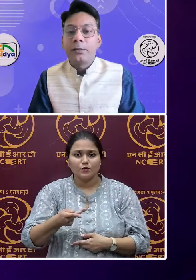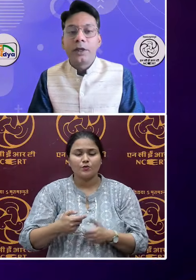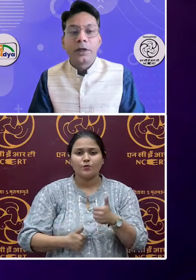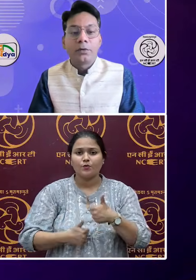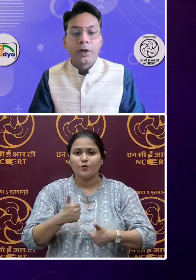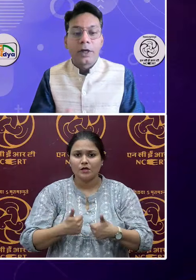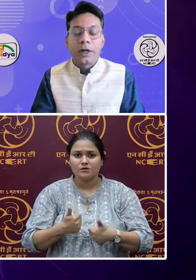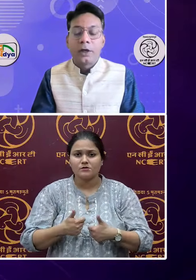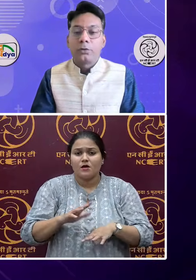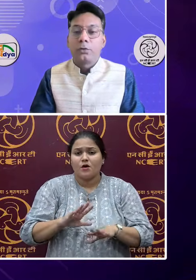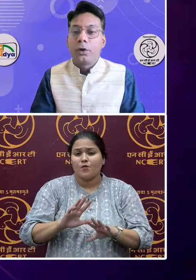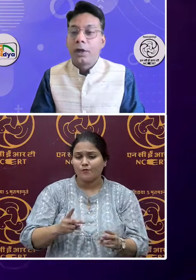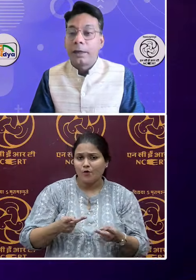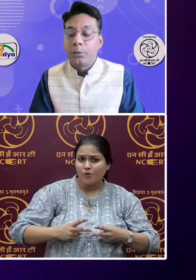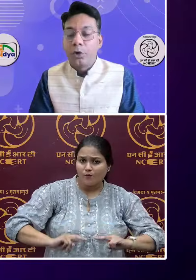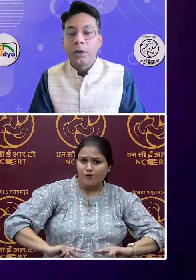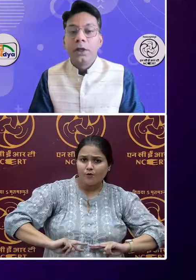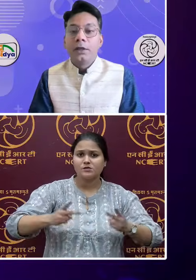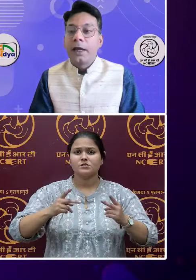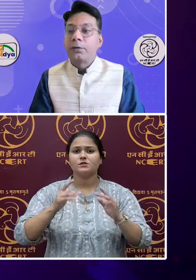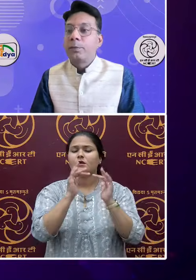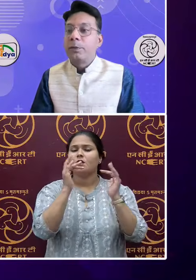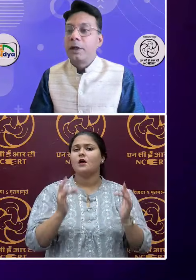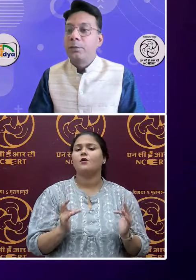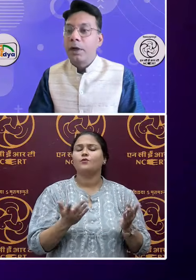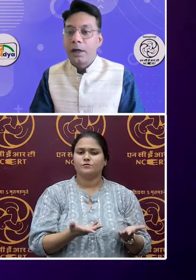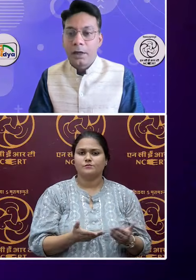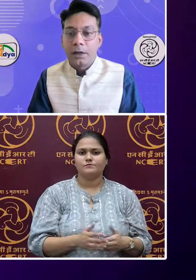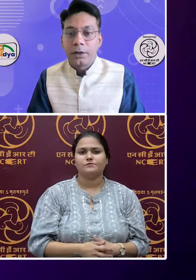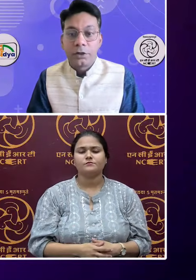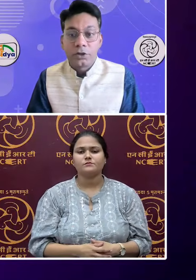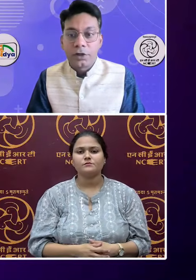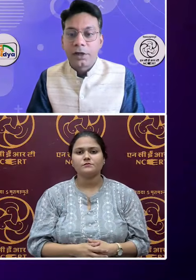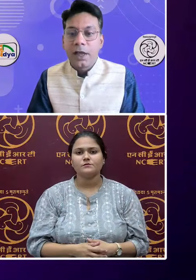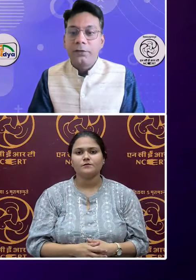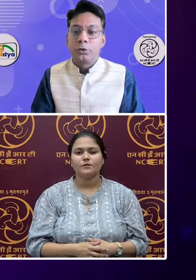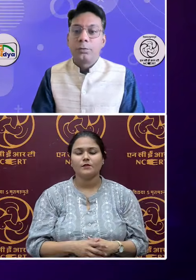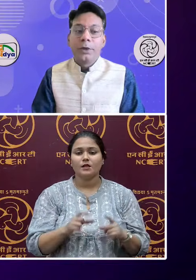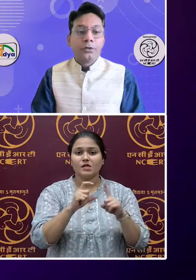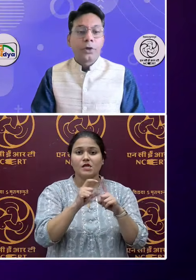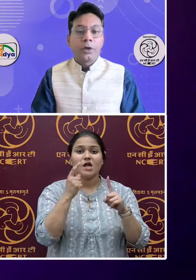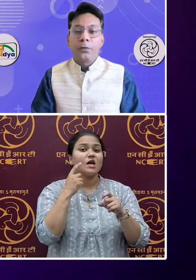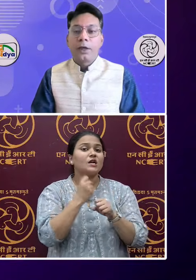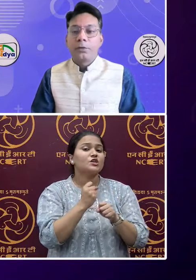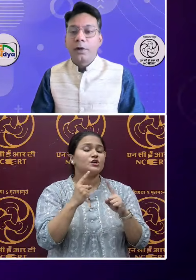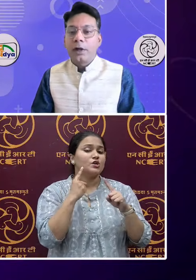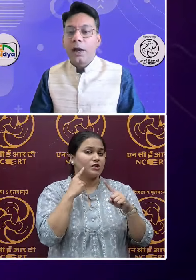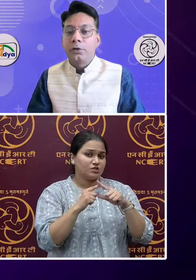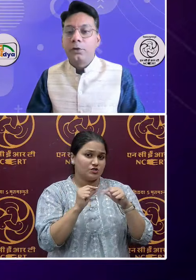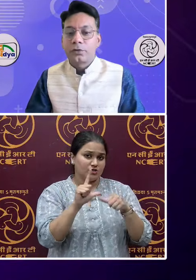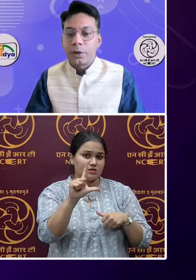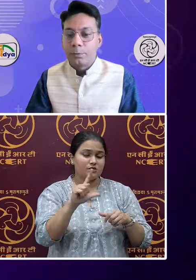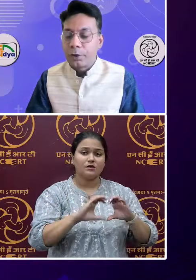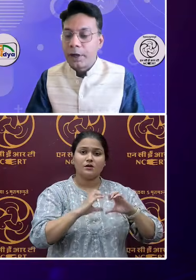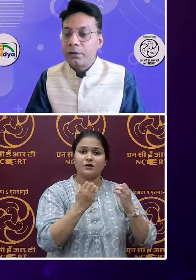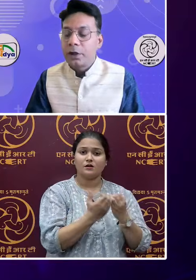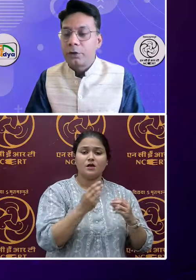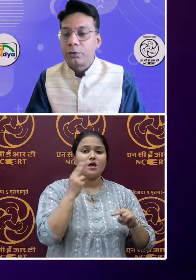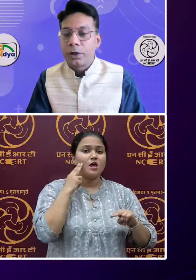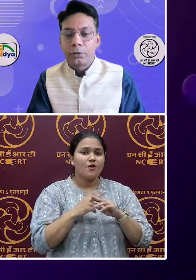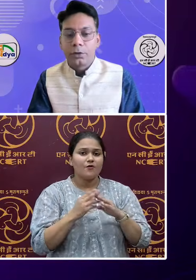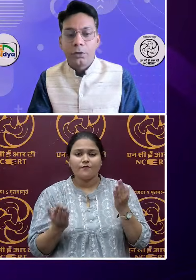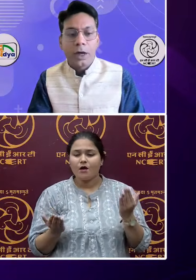they can be converted into online mode, that will become a digital classroom. So if we convert all those